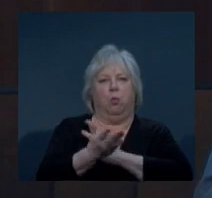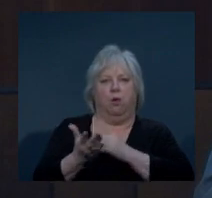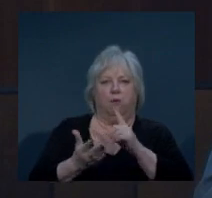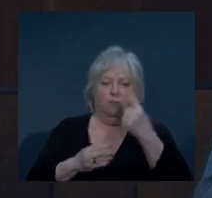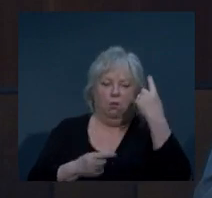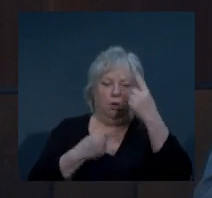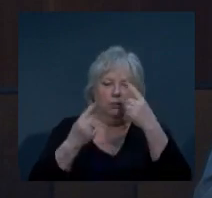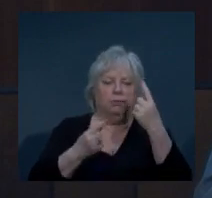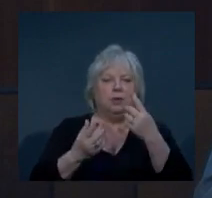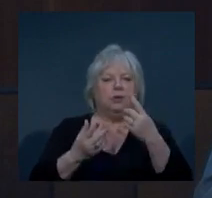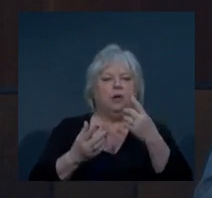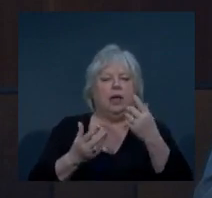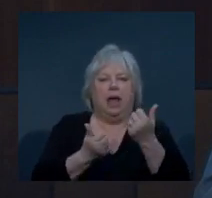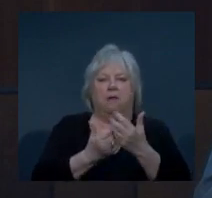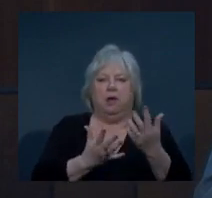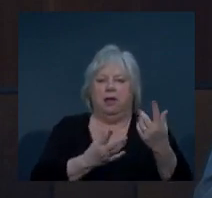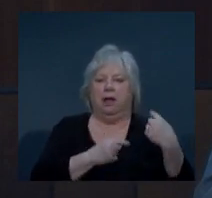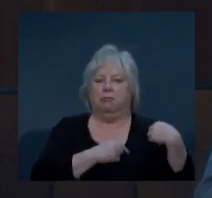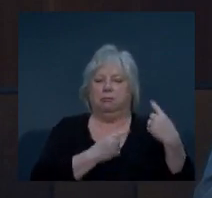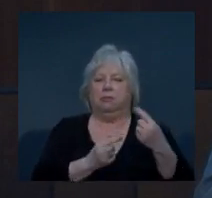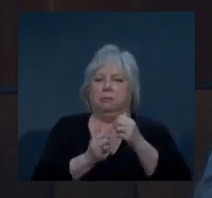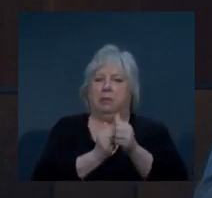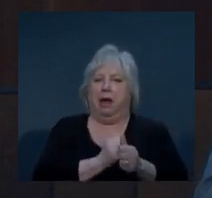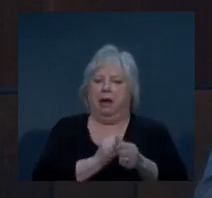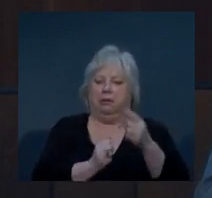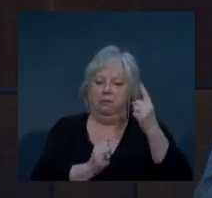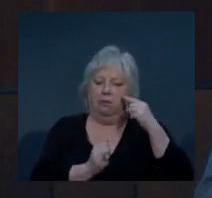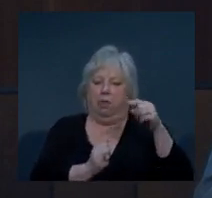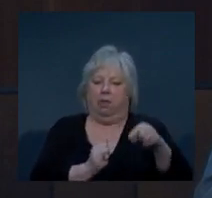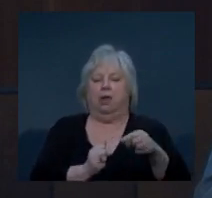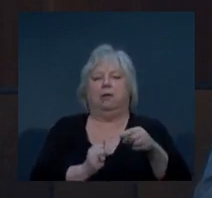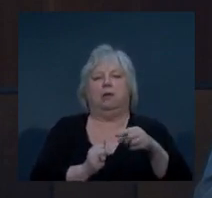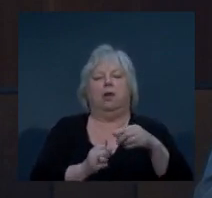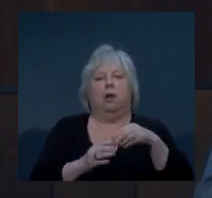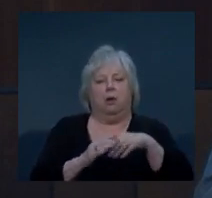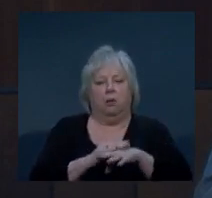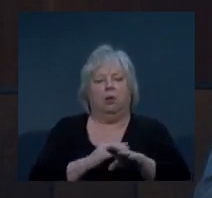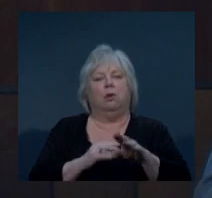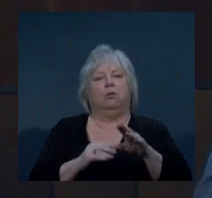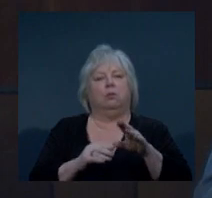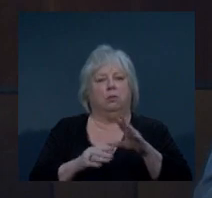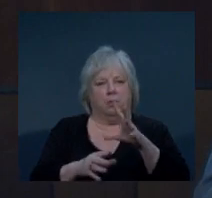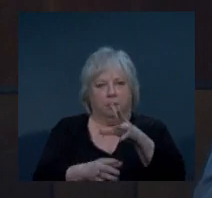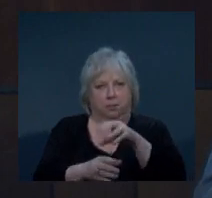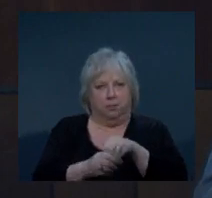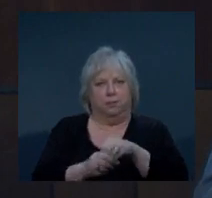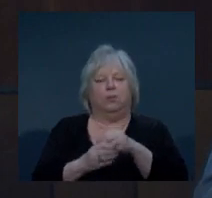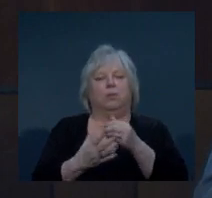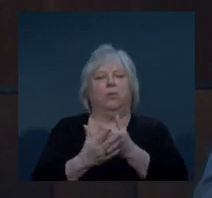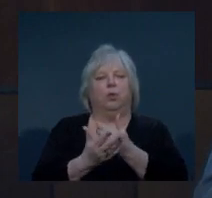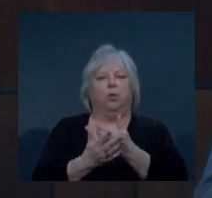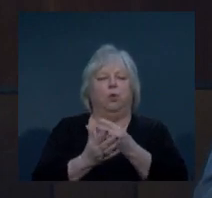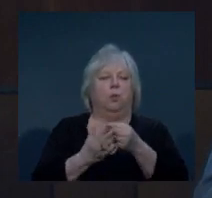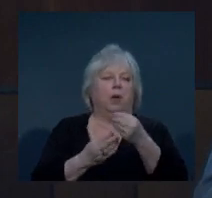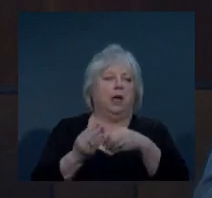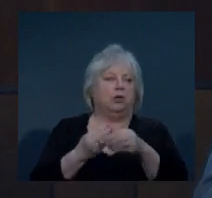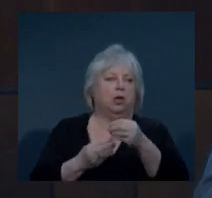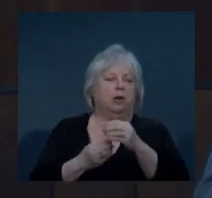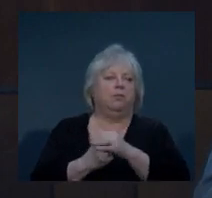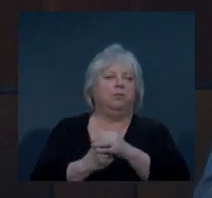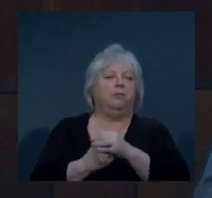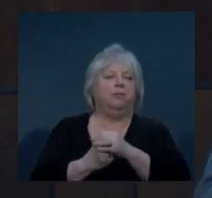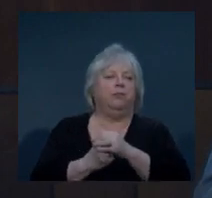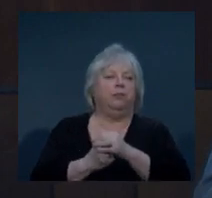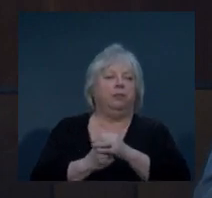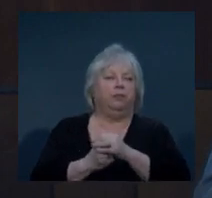will be taking into account everything that's already been passed for this particular budget and going into an annualized session, among other things that we'll look to provide